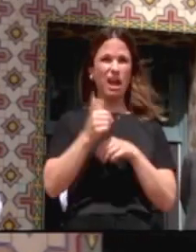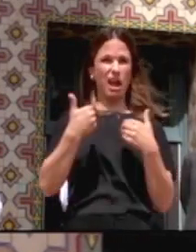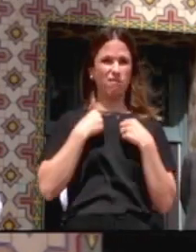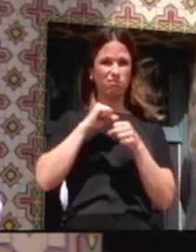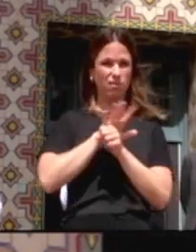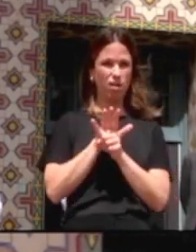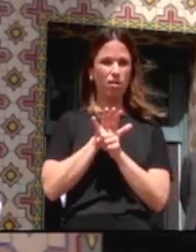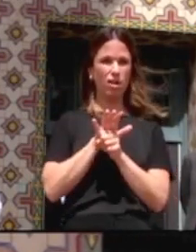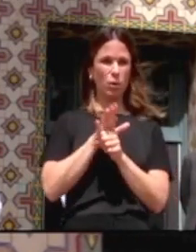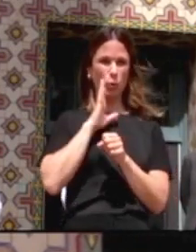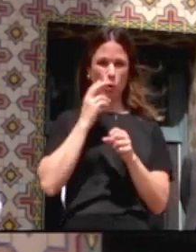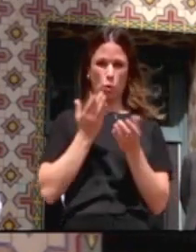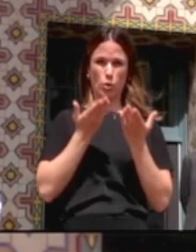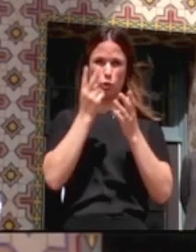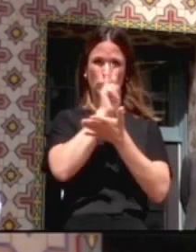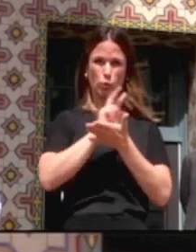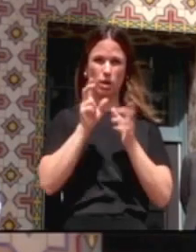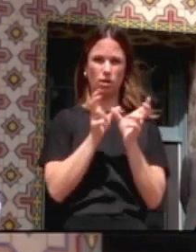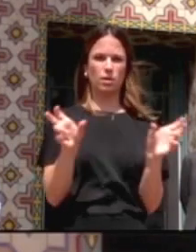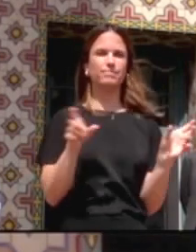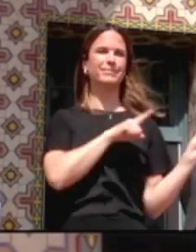exposure.